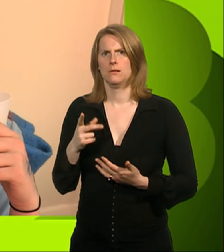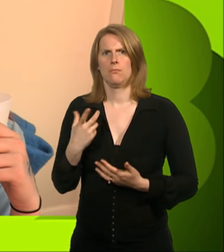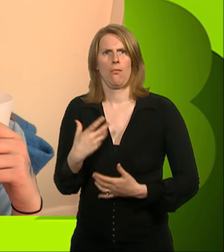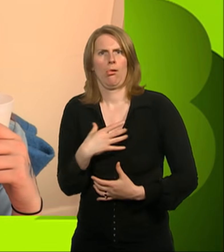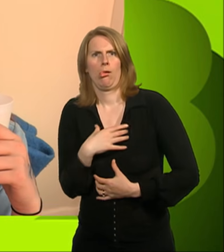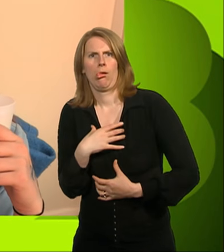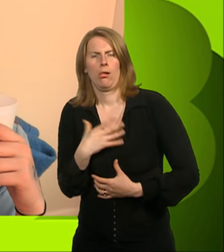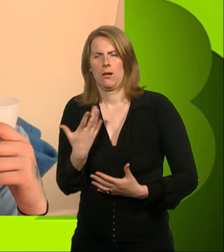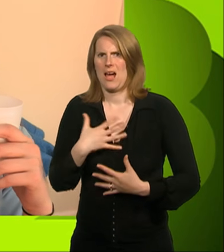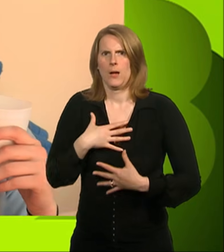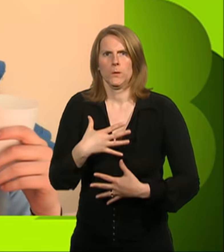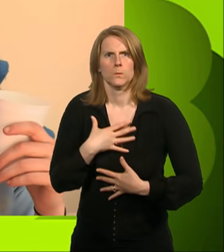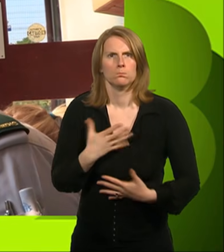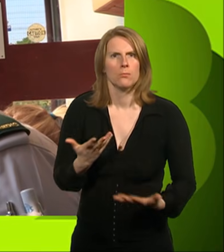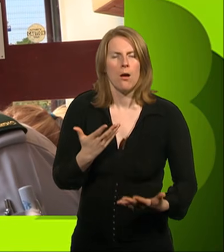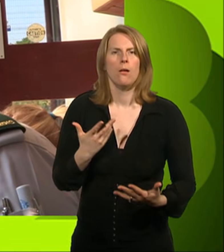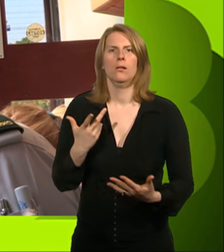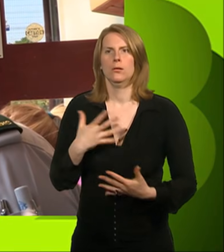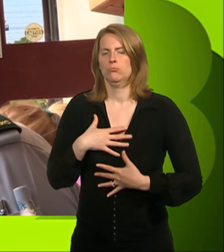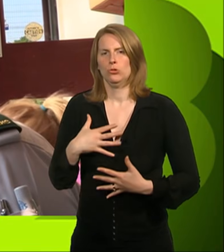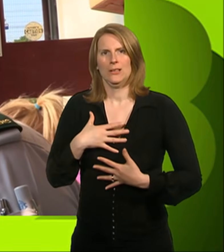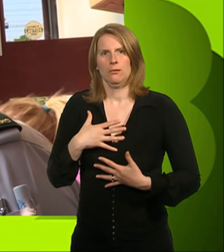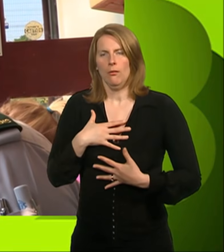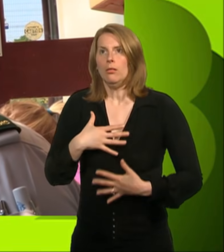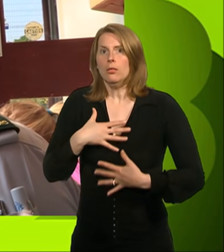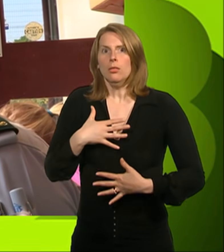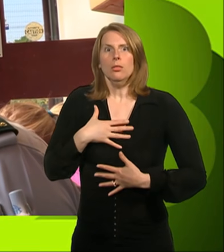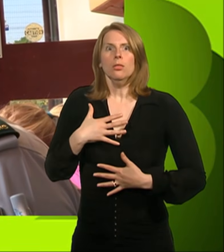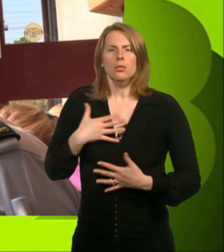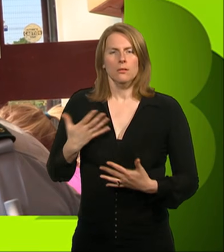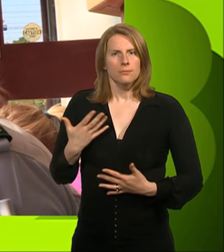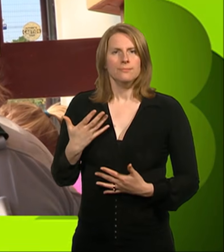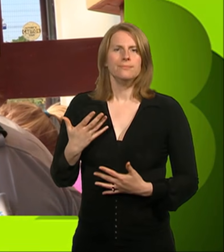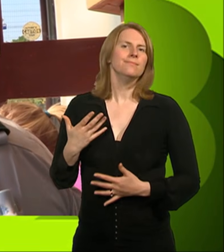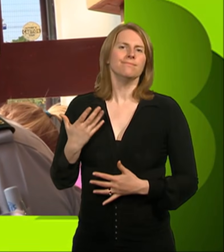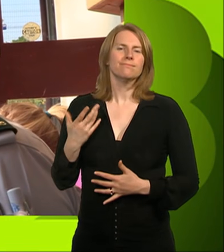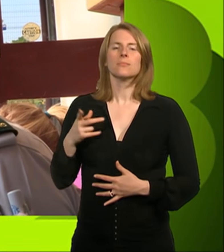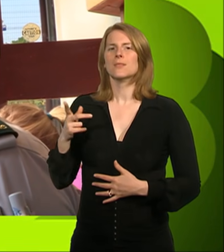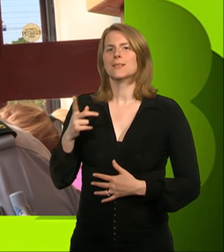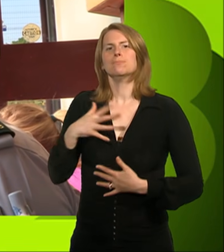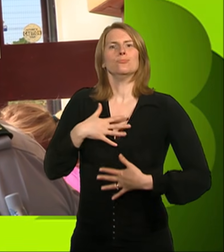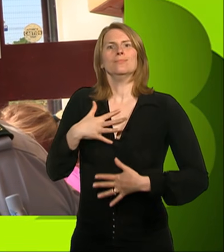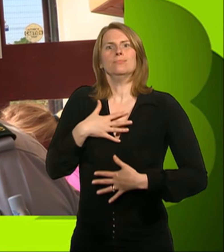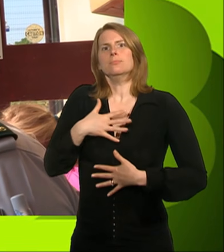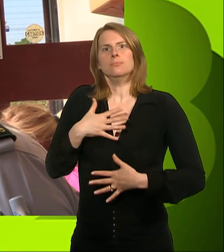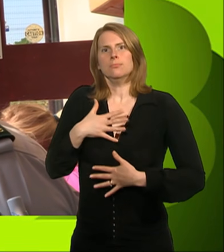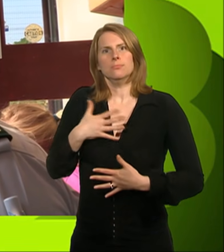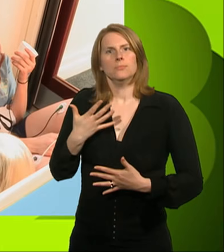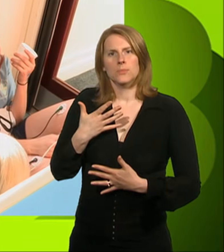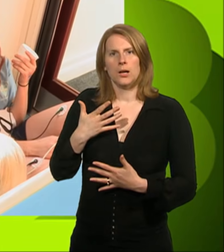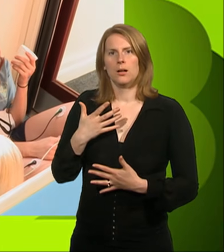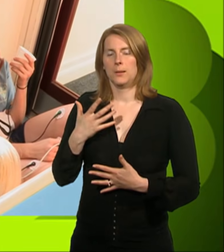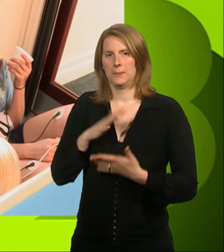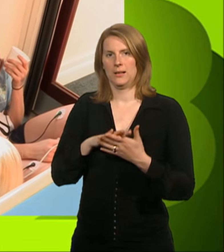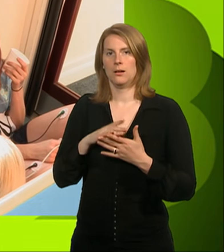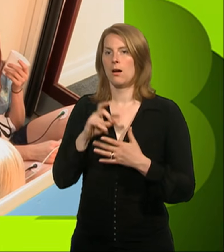blows off all the carbon dioxide in your blood. You need to slow her breathing down, get her breathing controlled, keep an eye on her temperature and make sure she doesn't get any